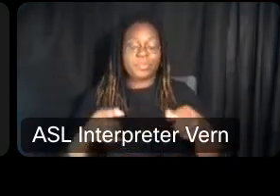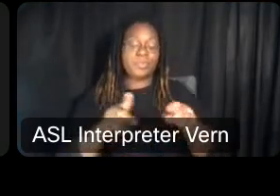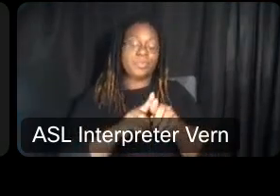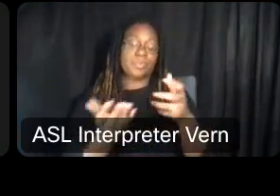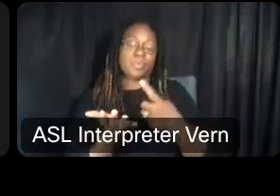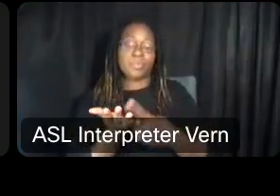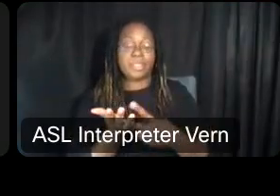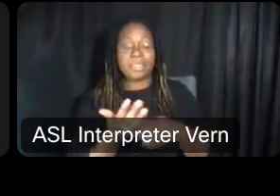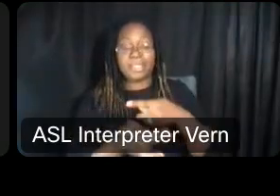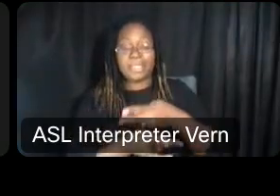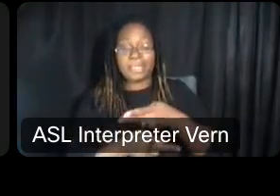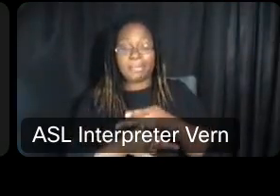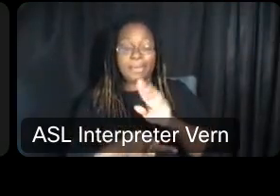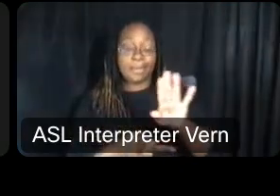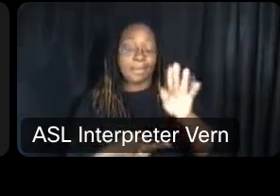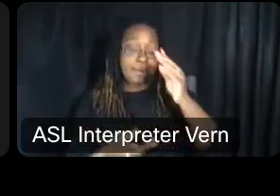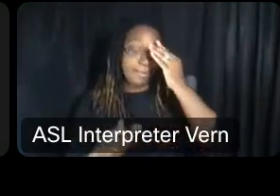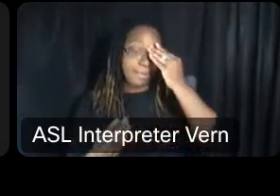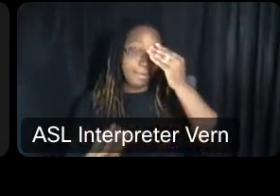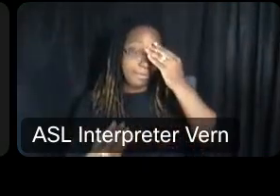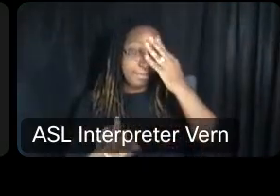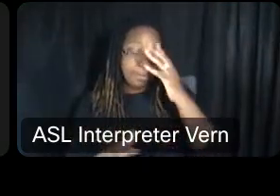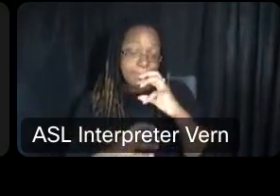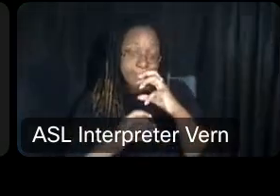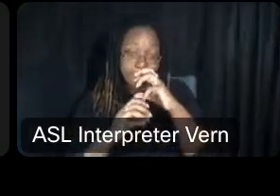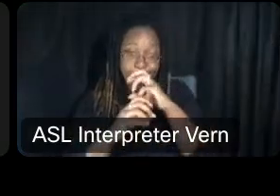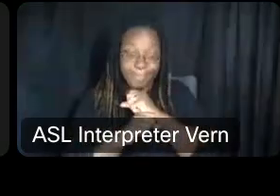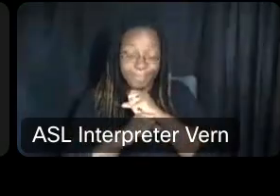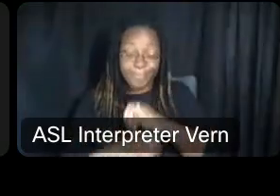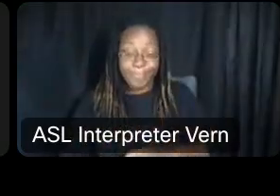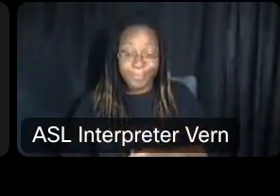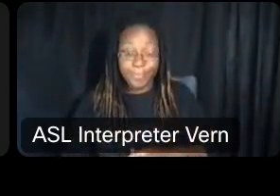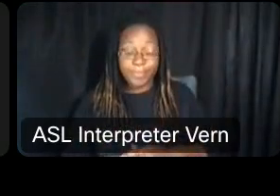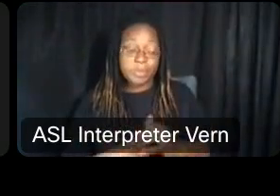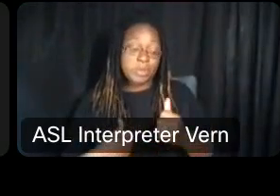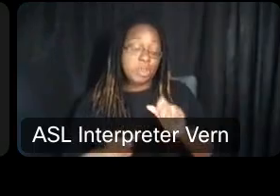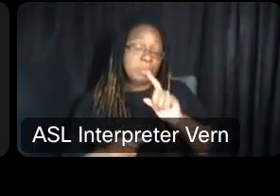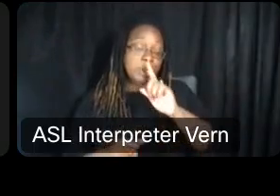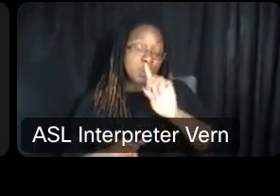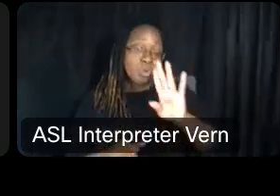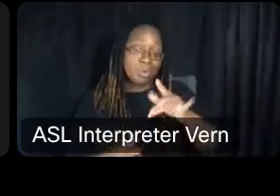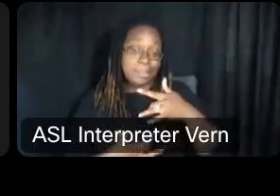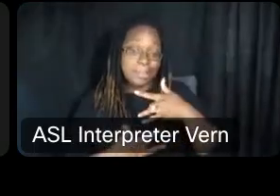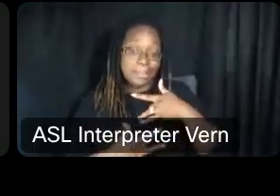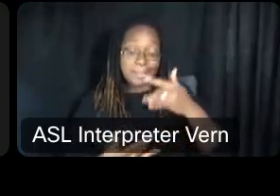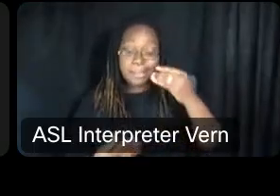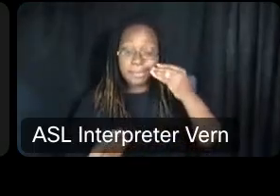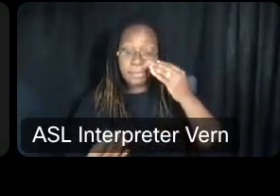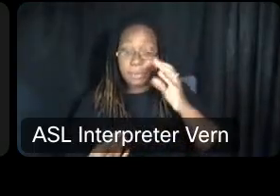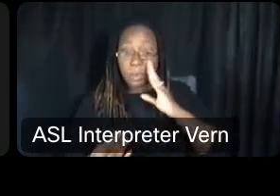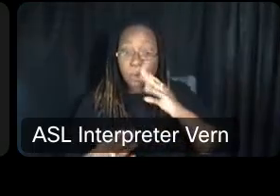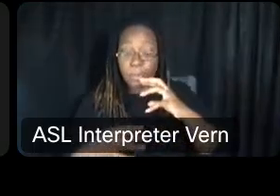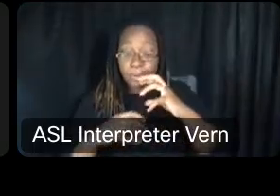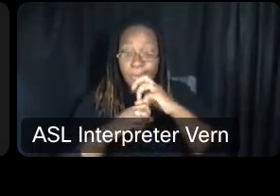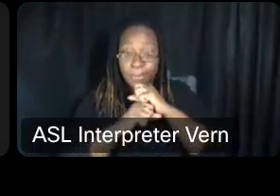information confidential when it comes to protecting sensitive information. So we want to talk